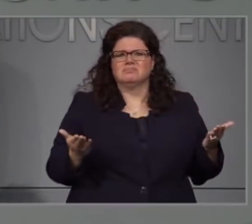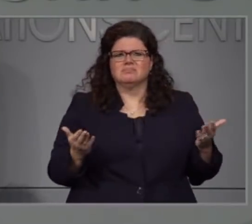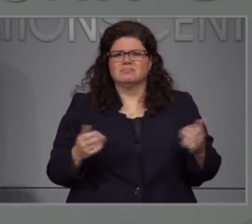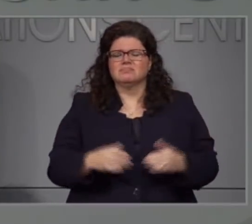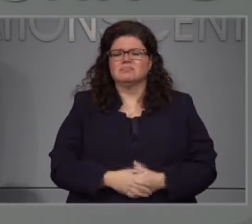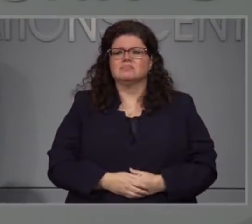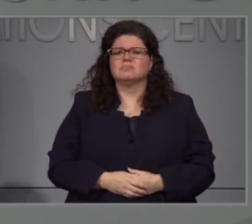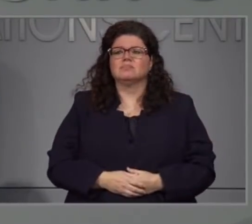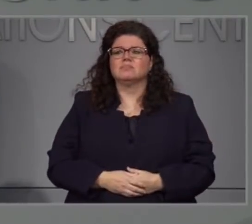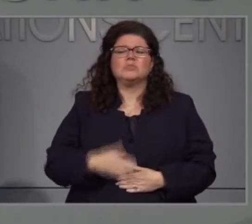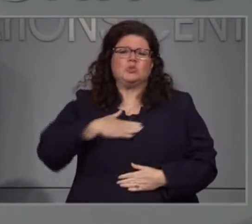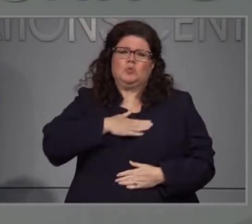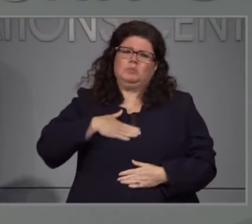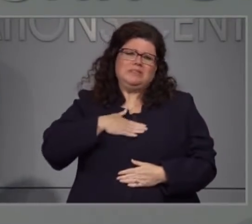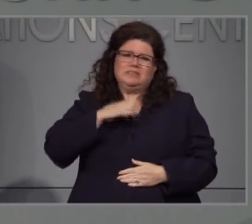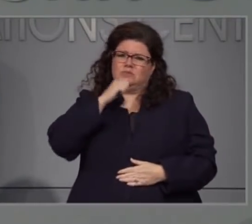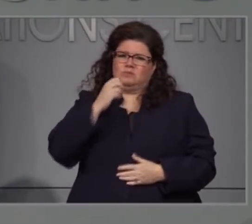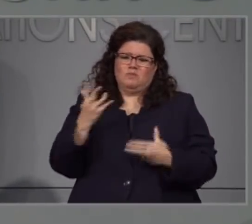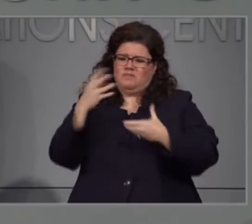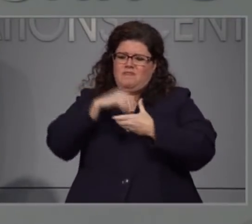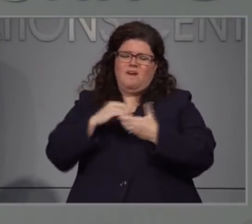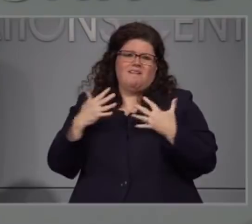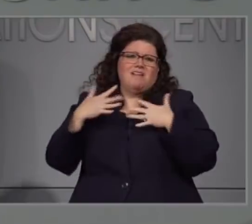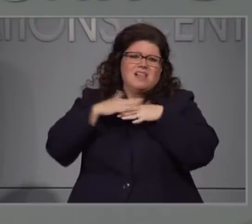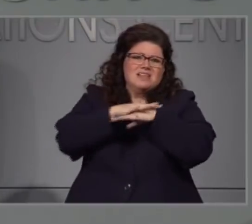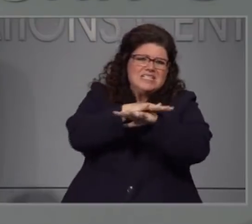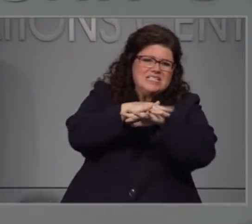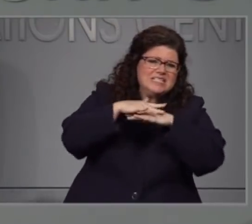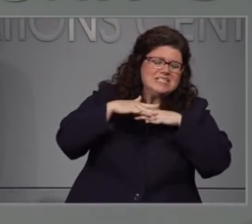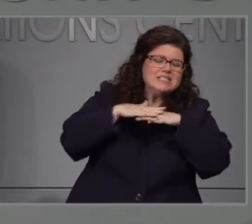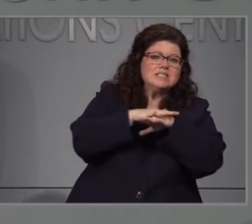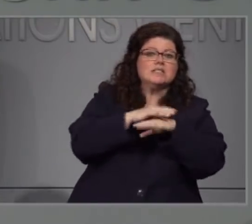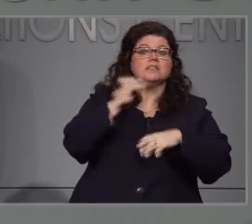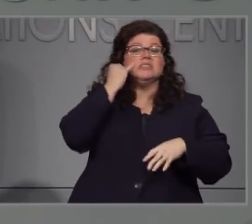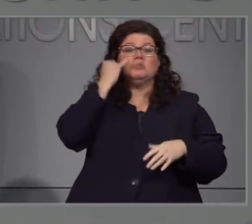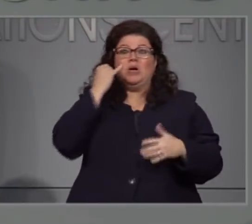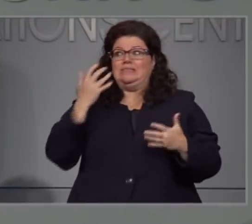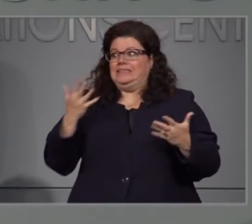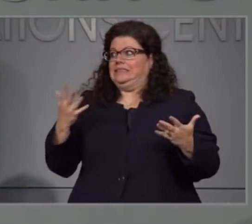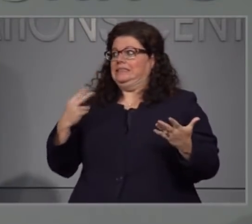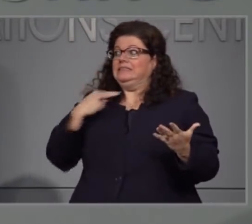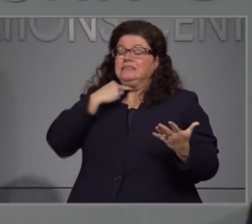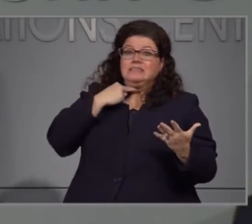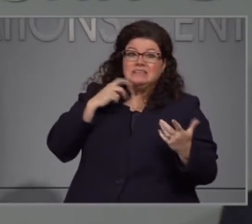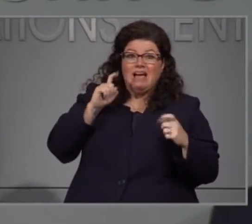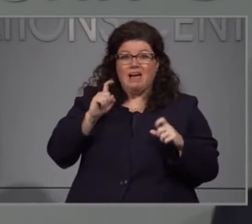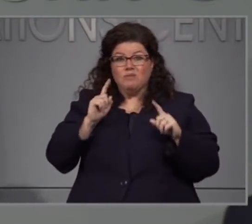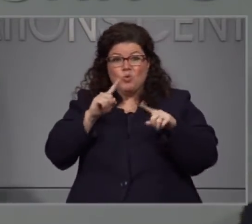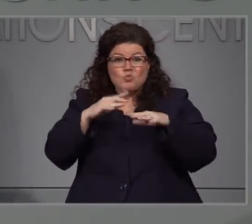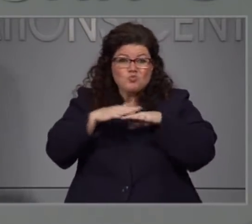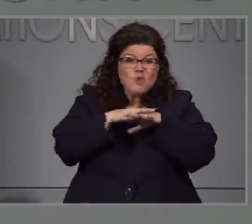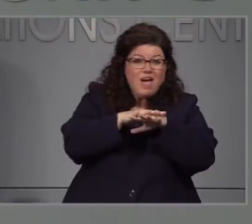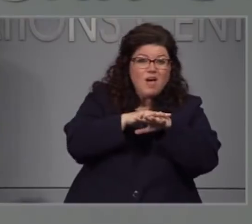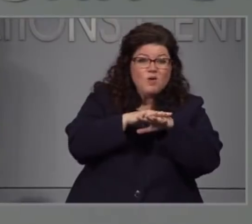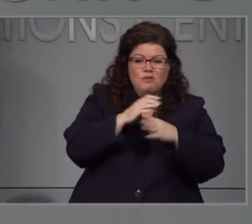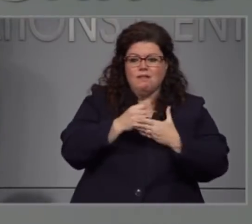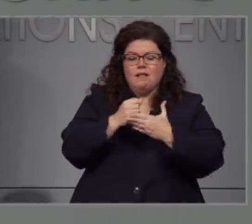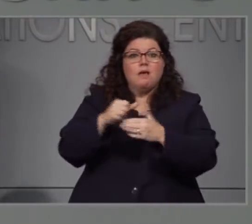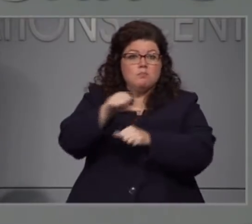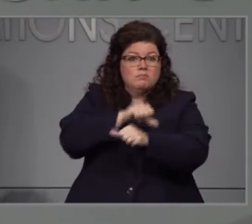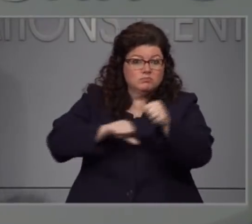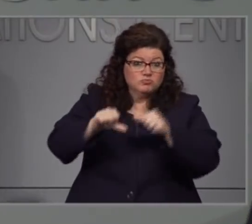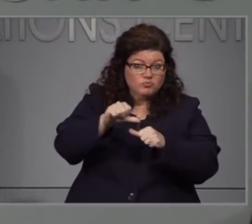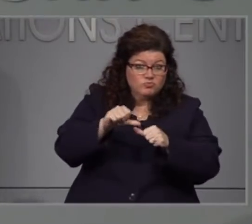avoid gatherings of large crowds. But when that's not a possibility, help your fellow North